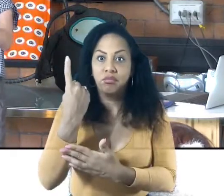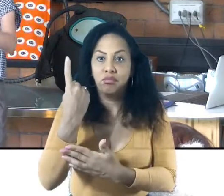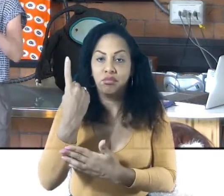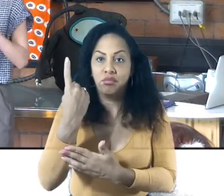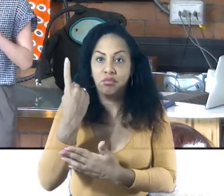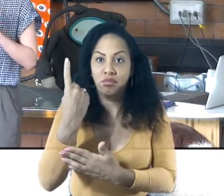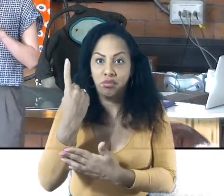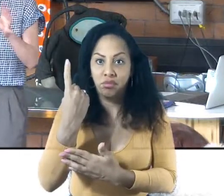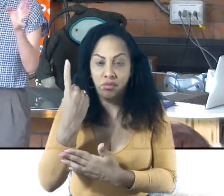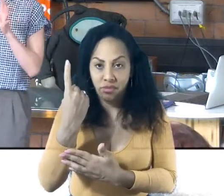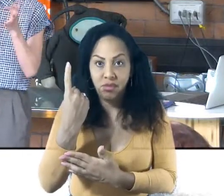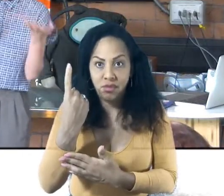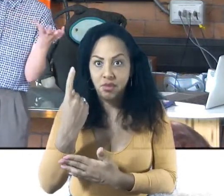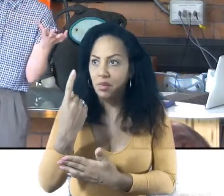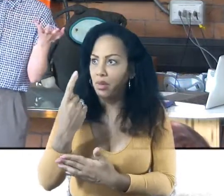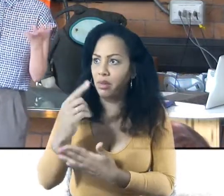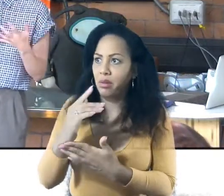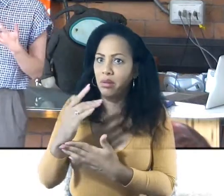kind of